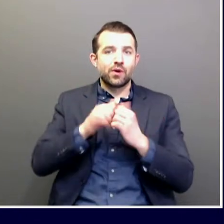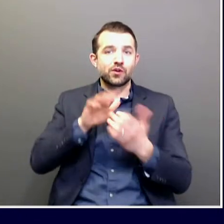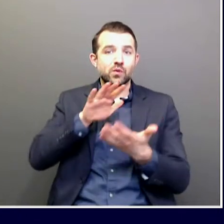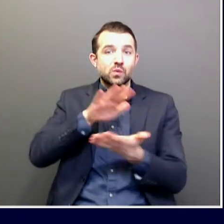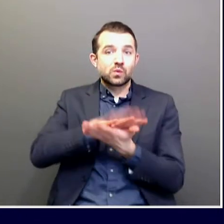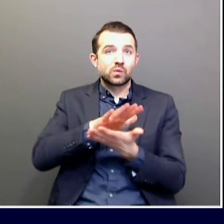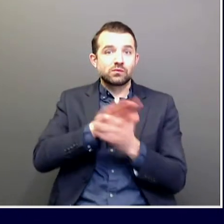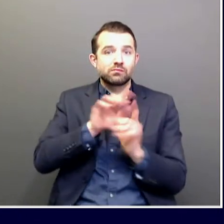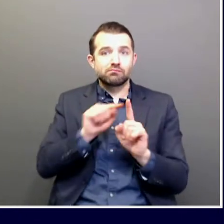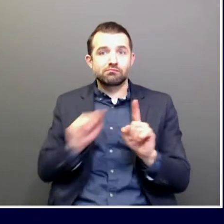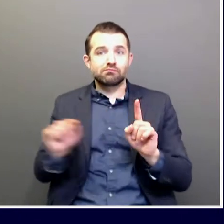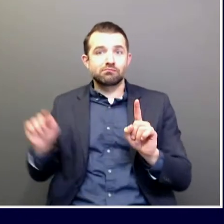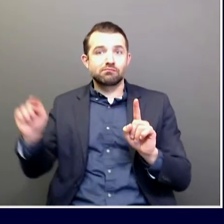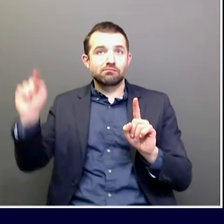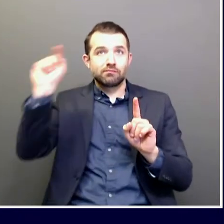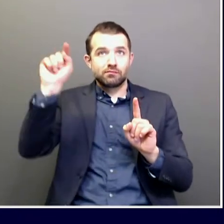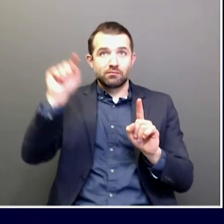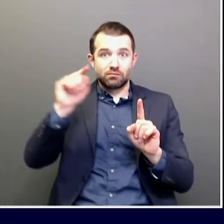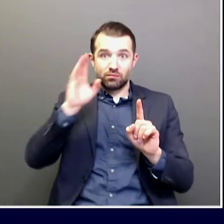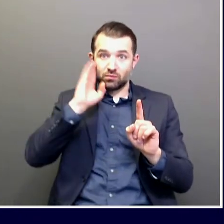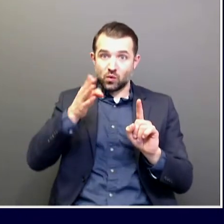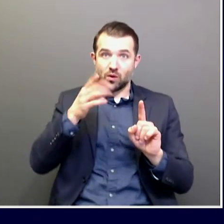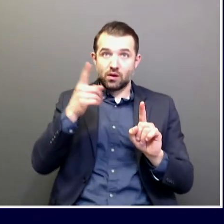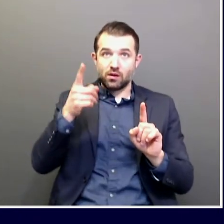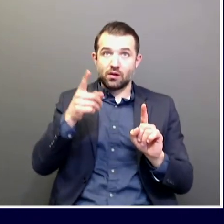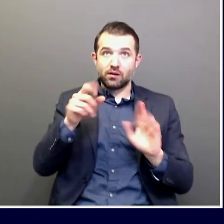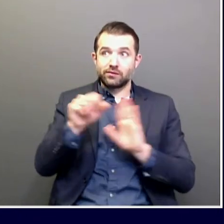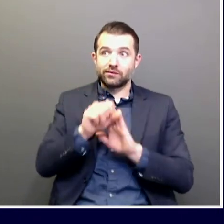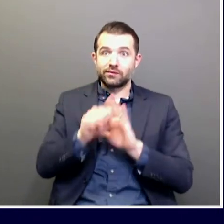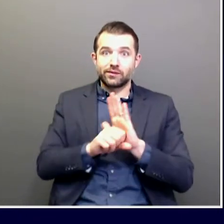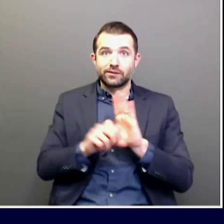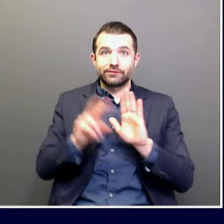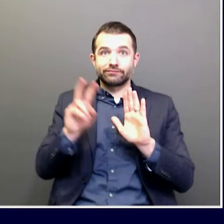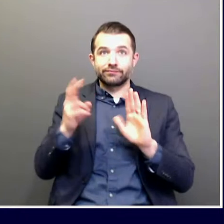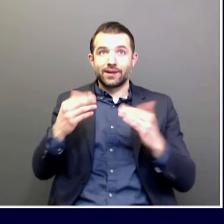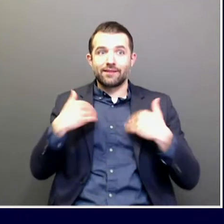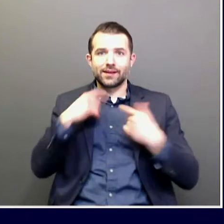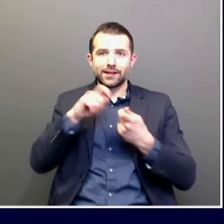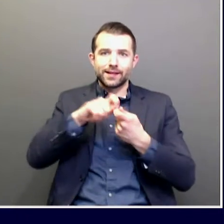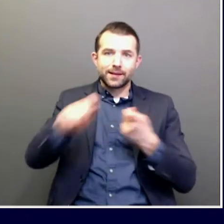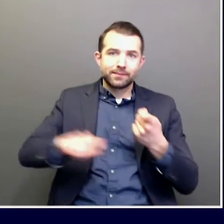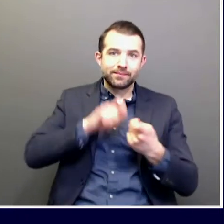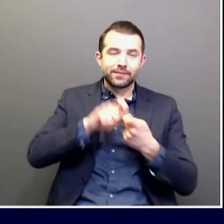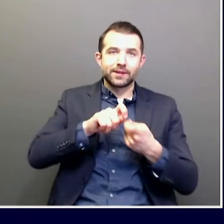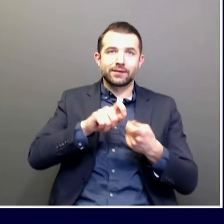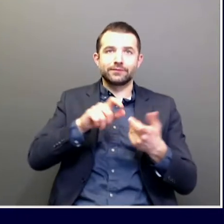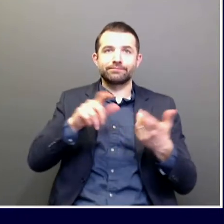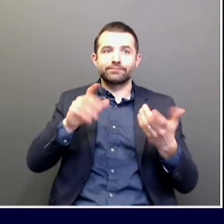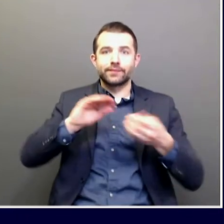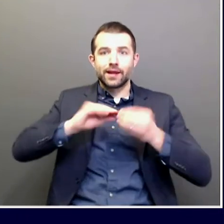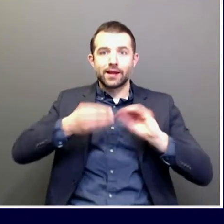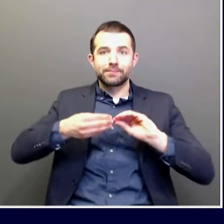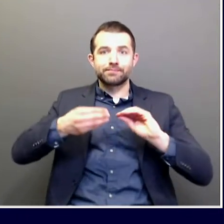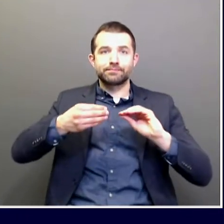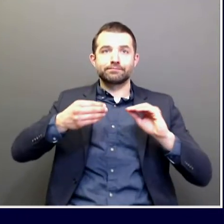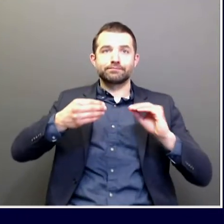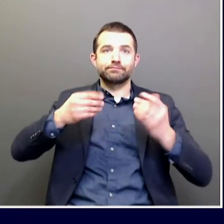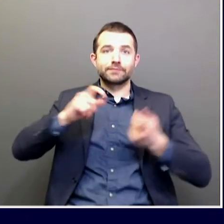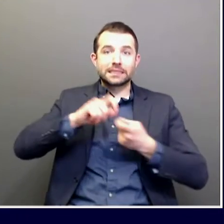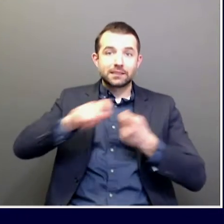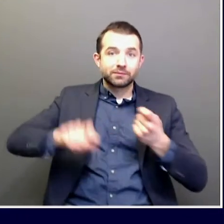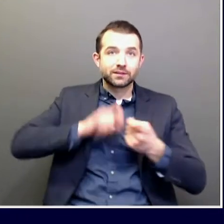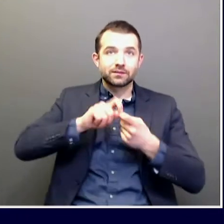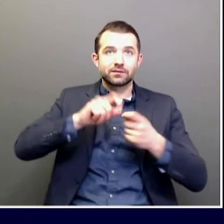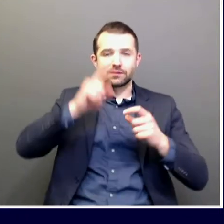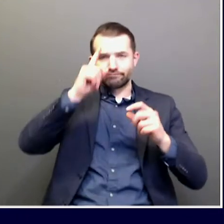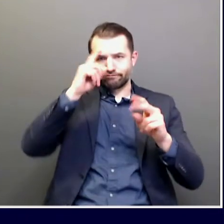a statewide mask mandate in place. What other states are doing, Massachusetts and in recent days, Connecticut, Delaware,